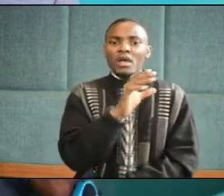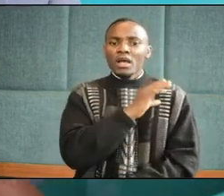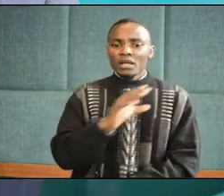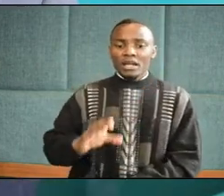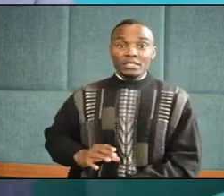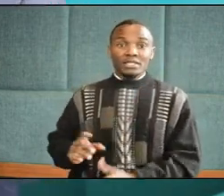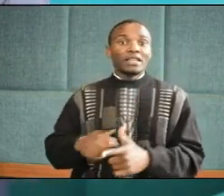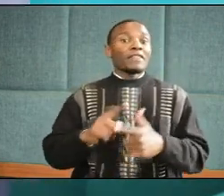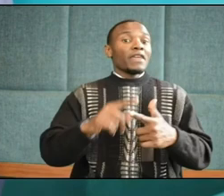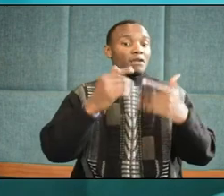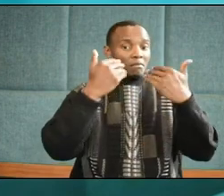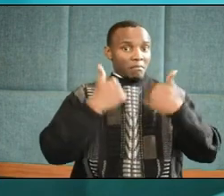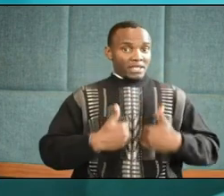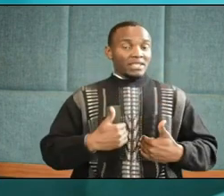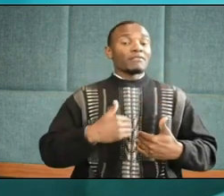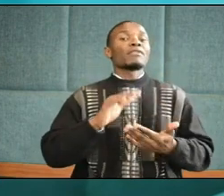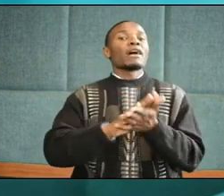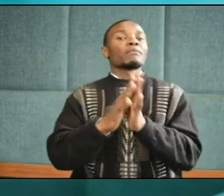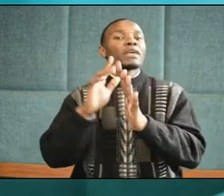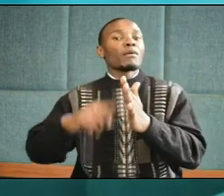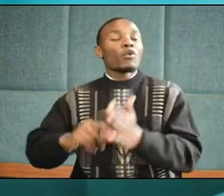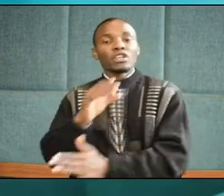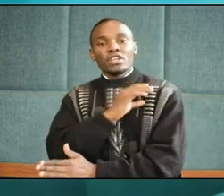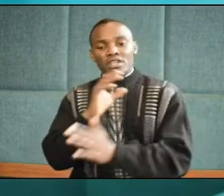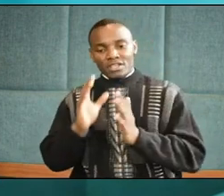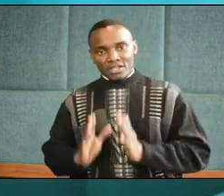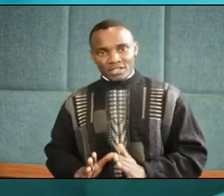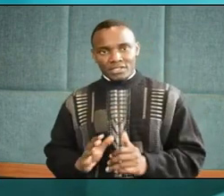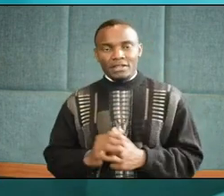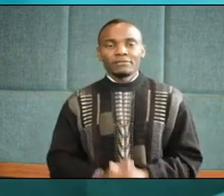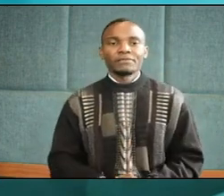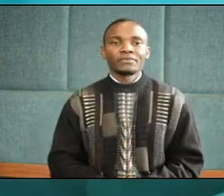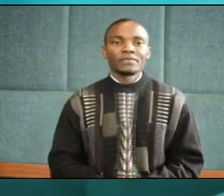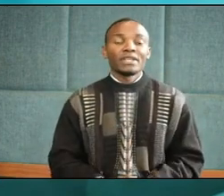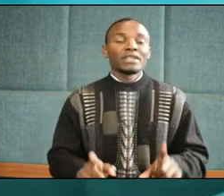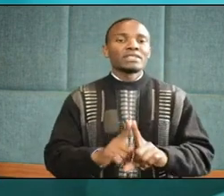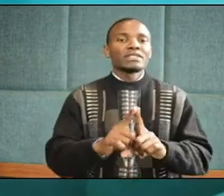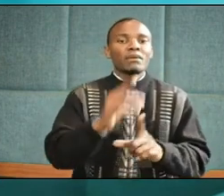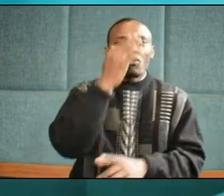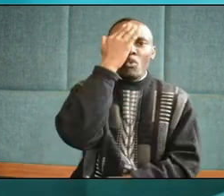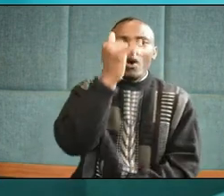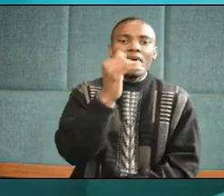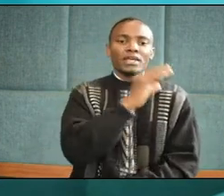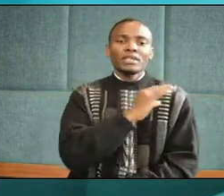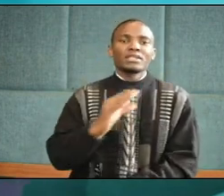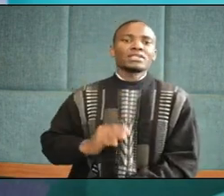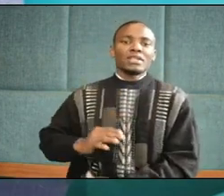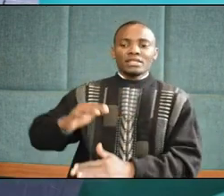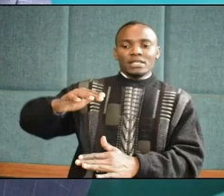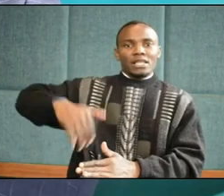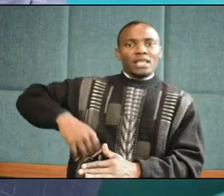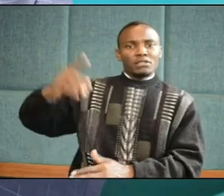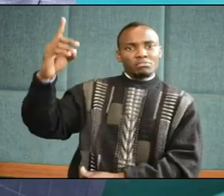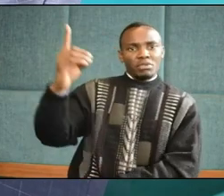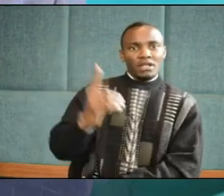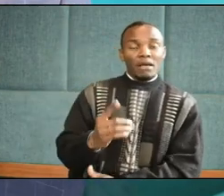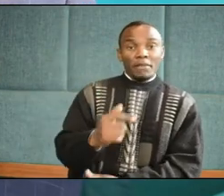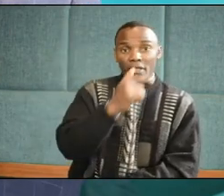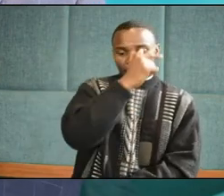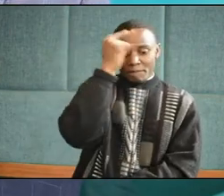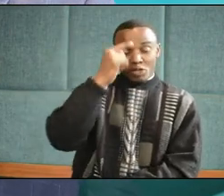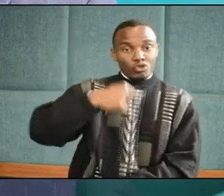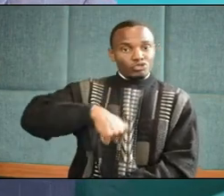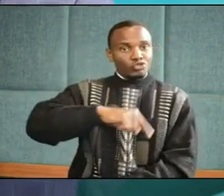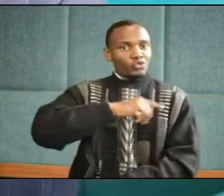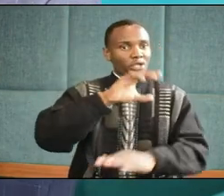a Christian." The reason why Christ has delayed his coming, it is because as a